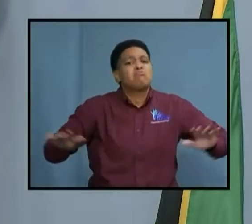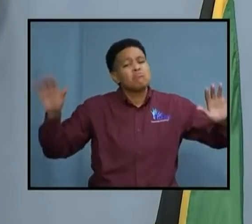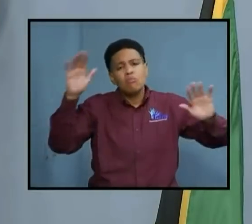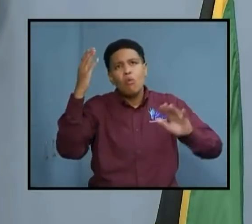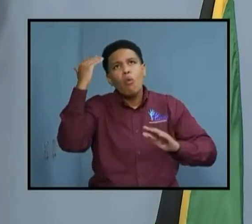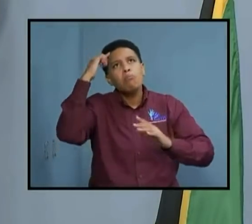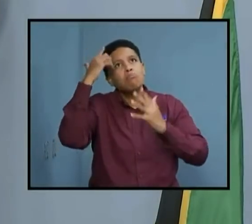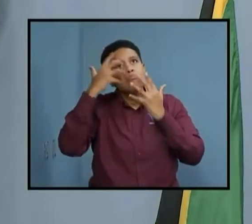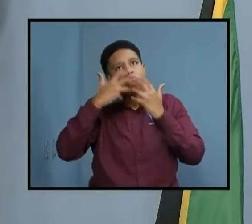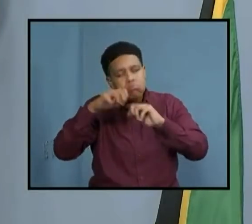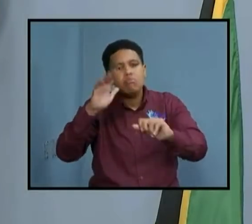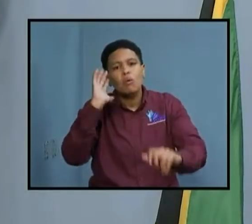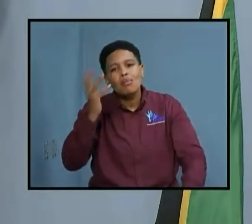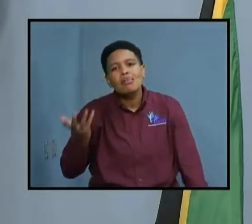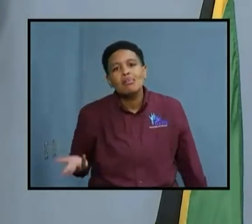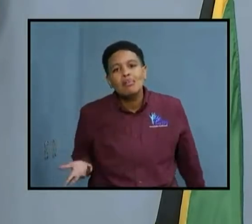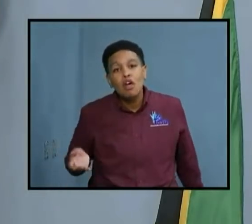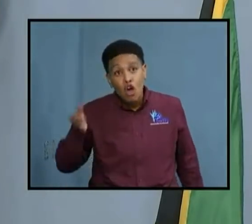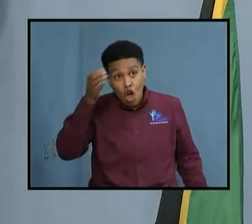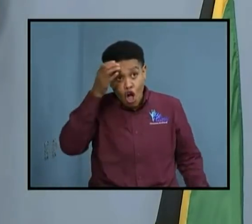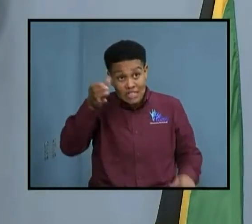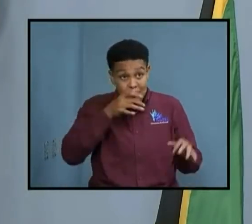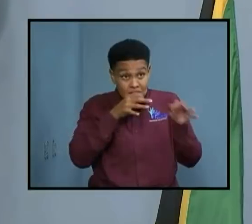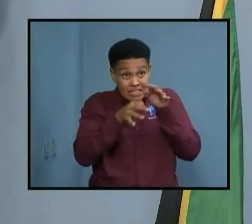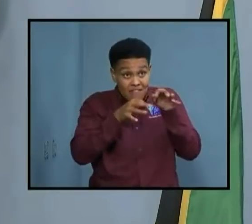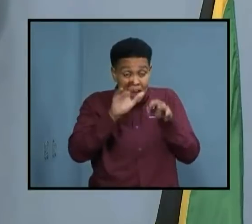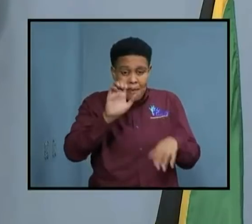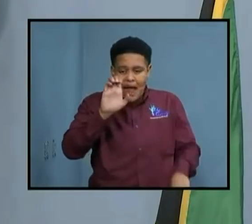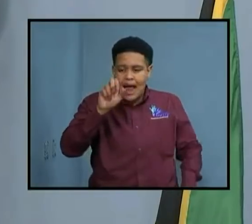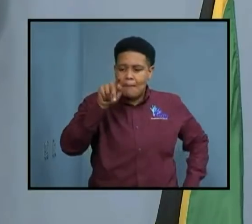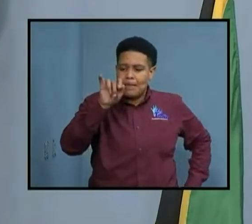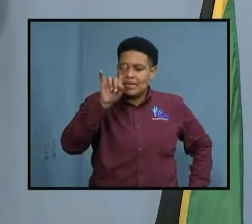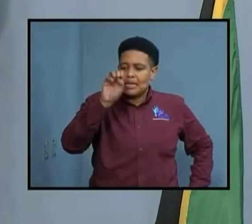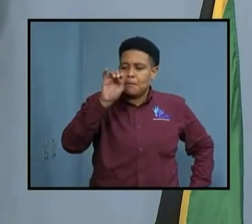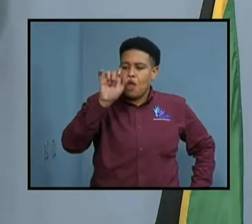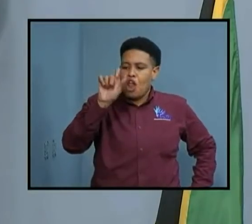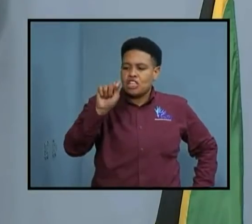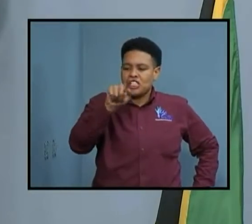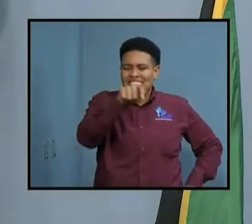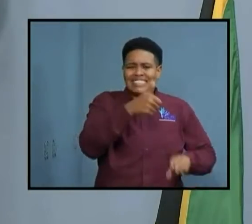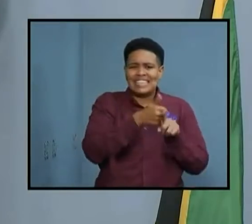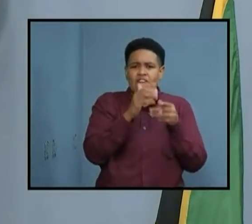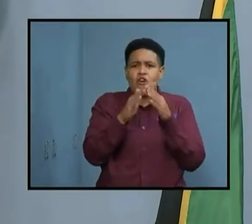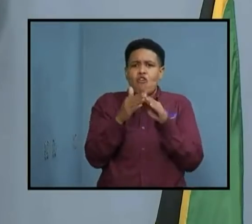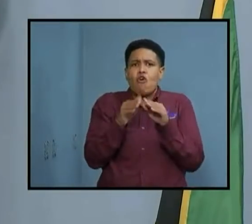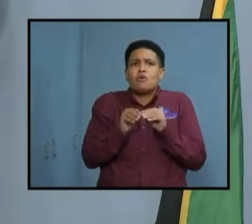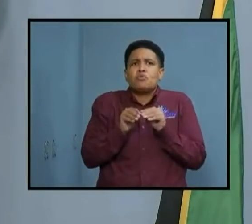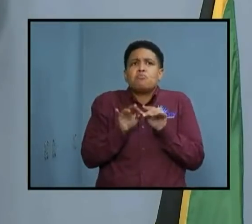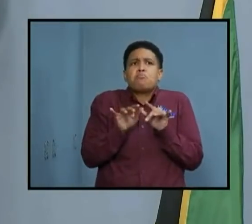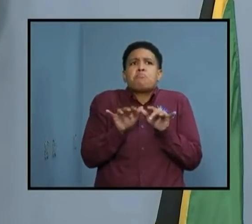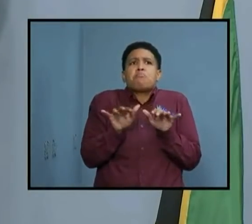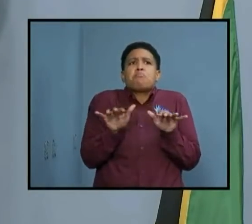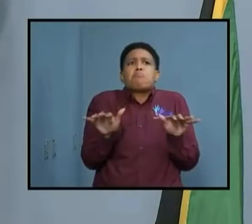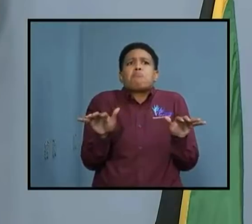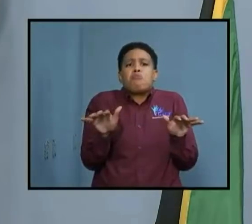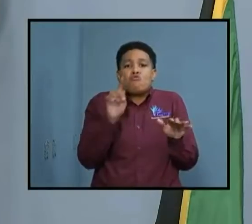The concept, as defined by the epidemiologists, of community transmission is that